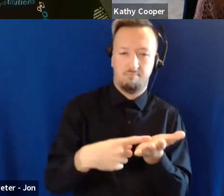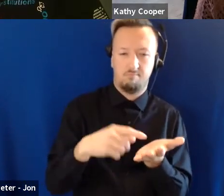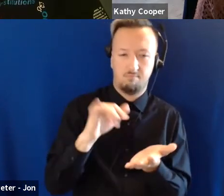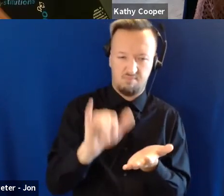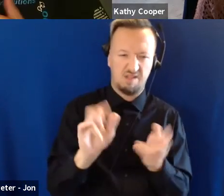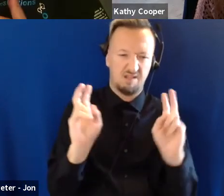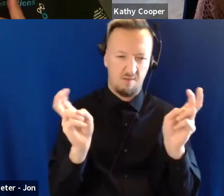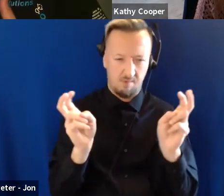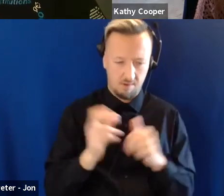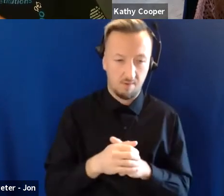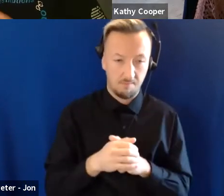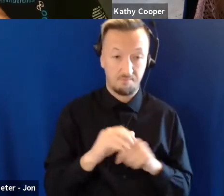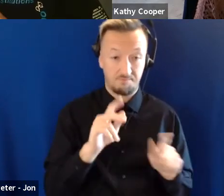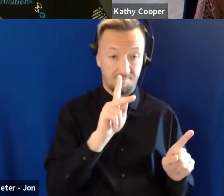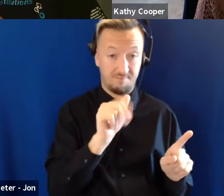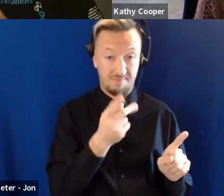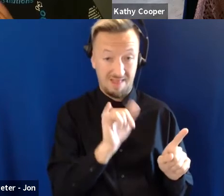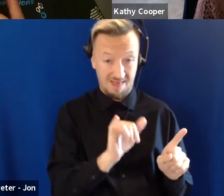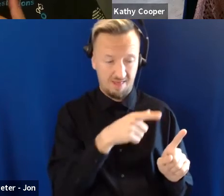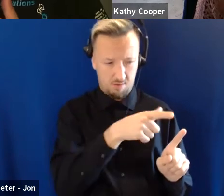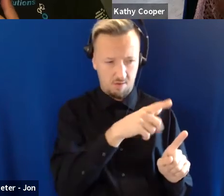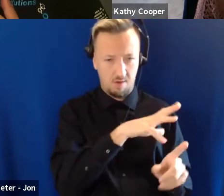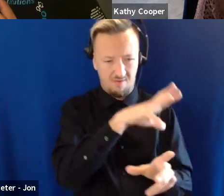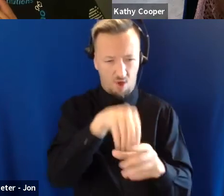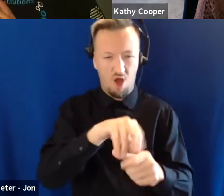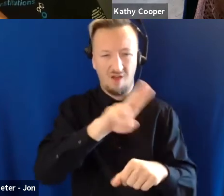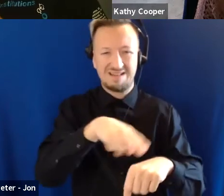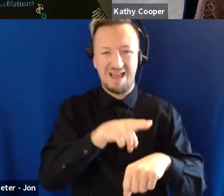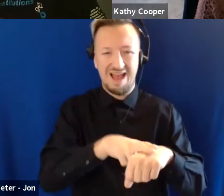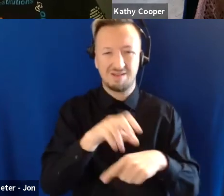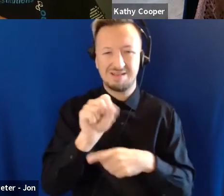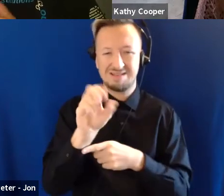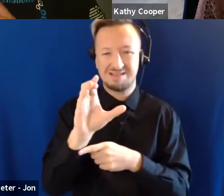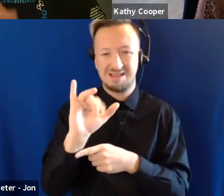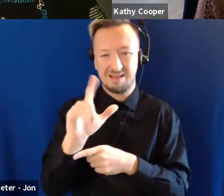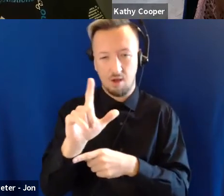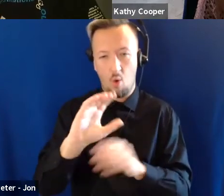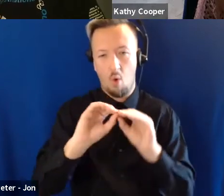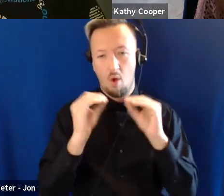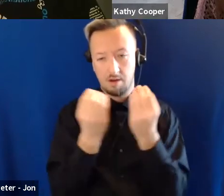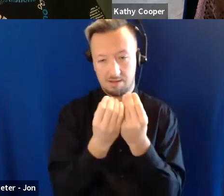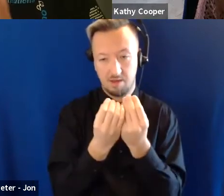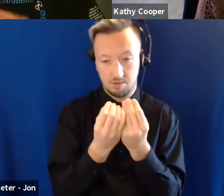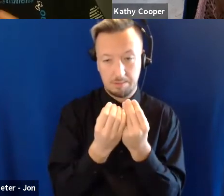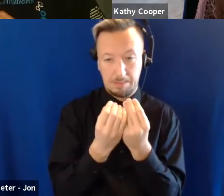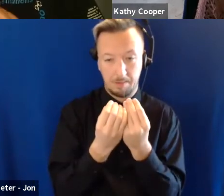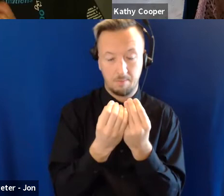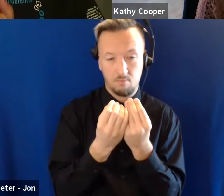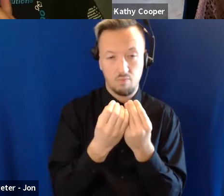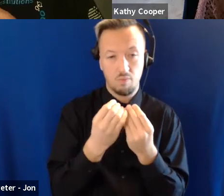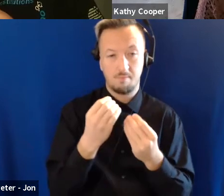has, with her involvement with the National SILC organization has, and her history